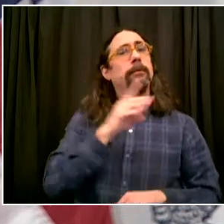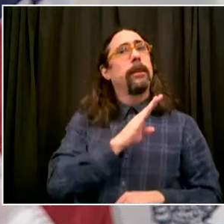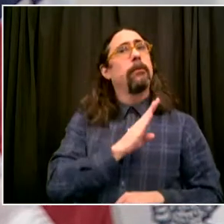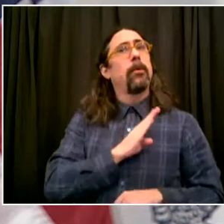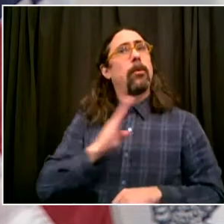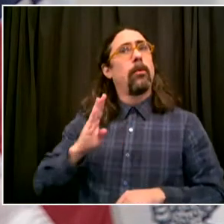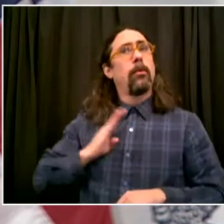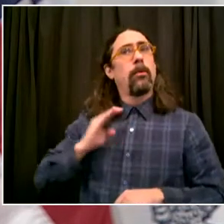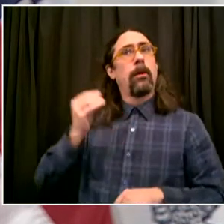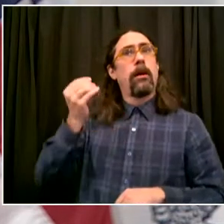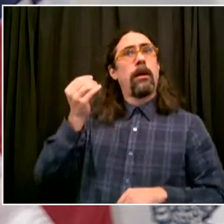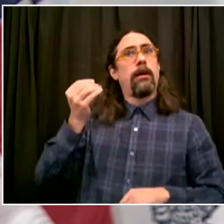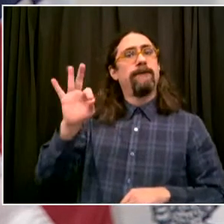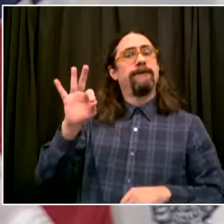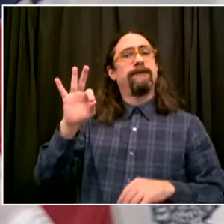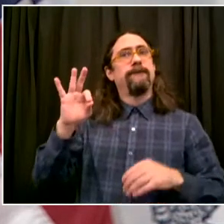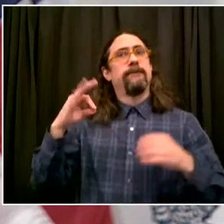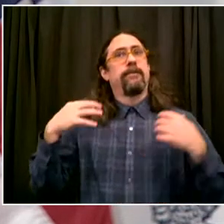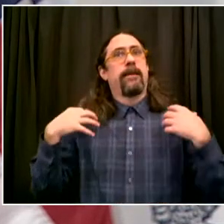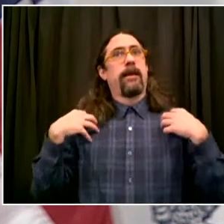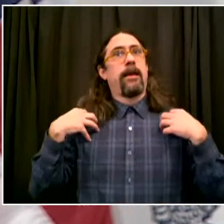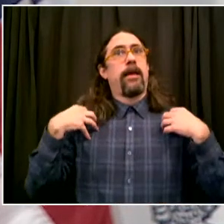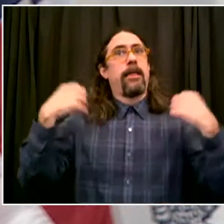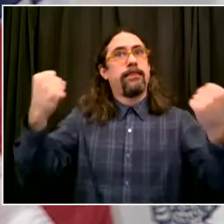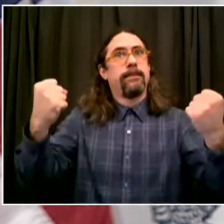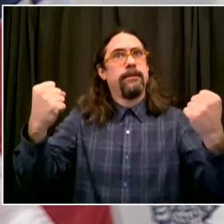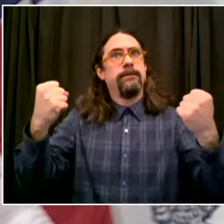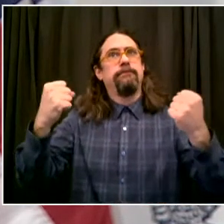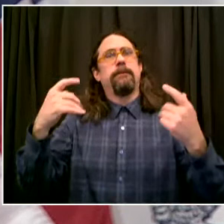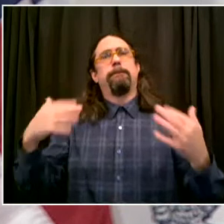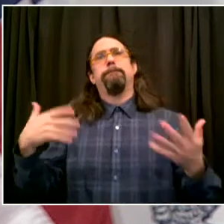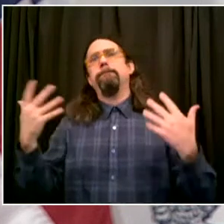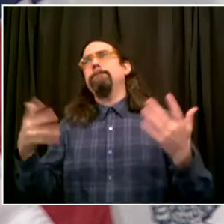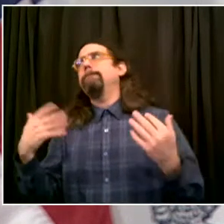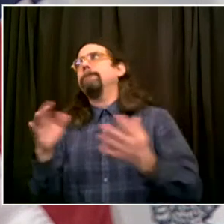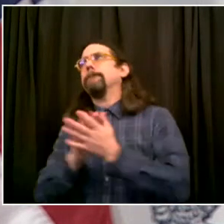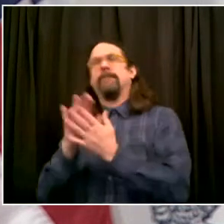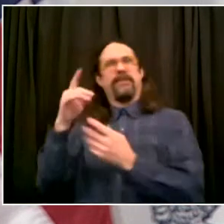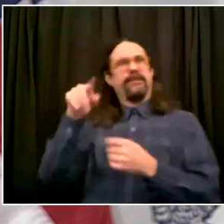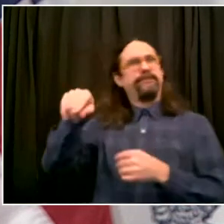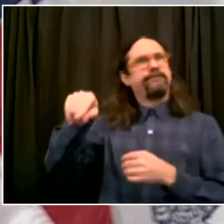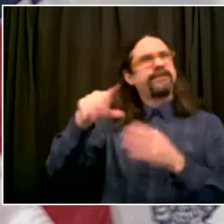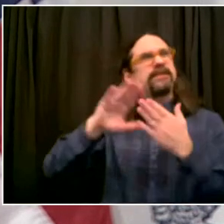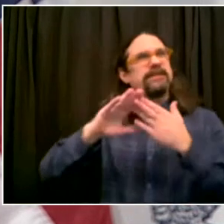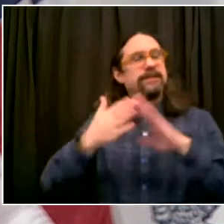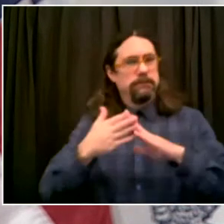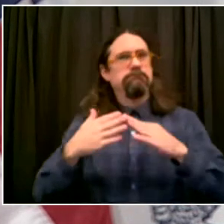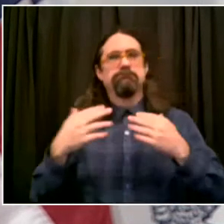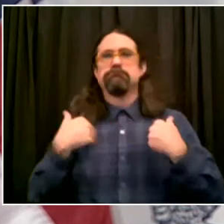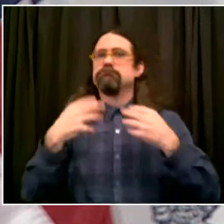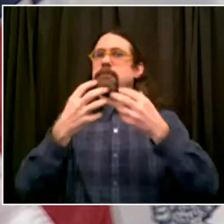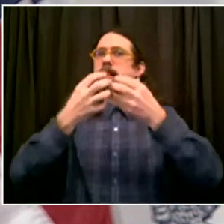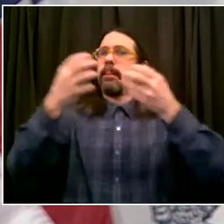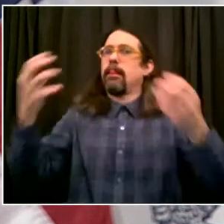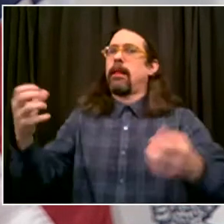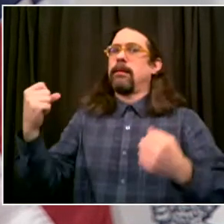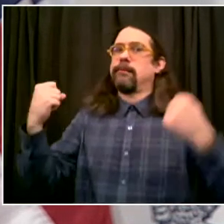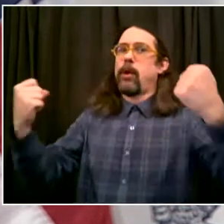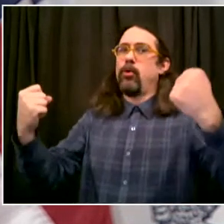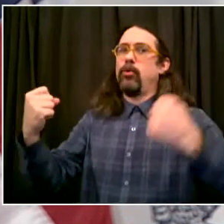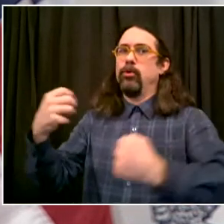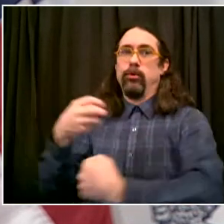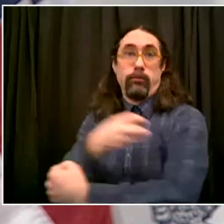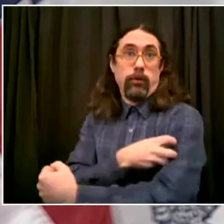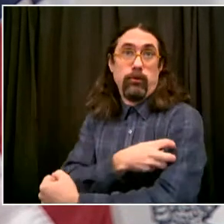has enormous plenary powers in the city. Do you just want to avoid